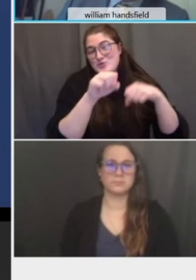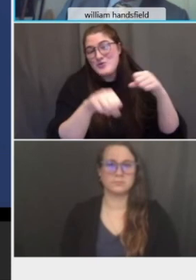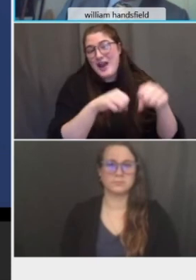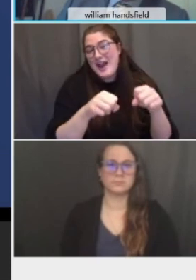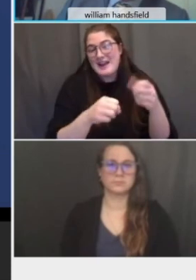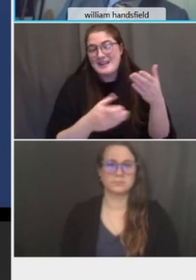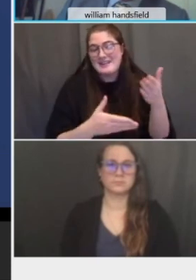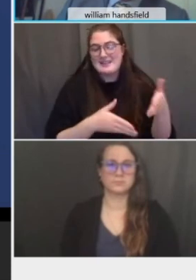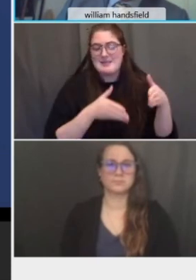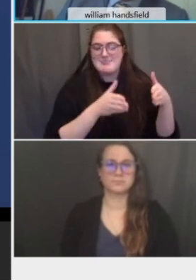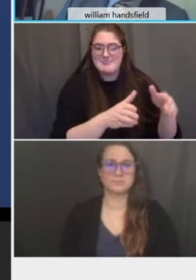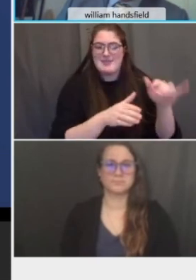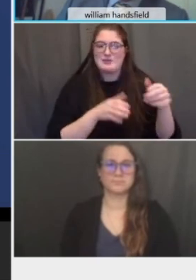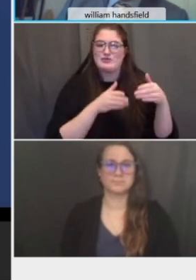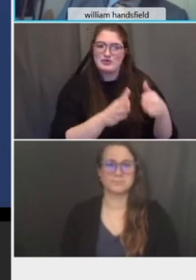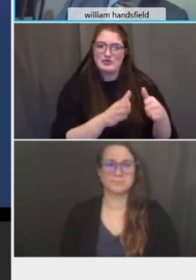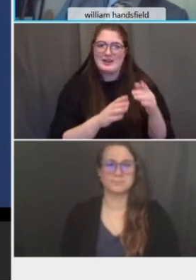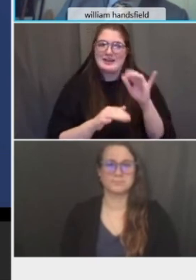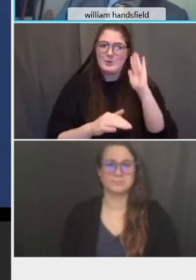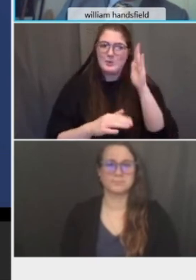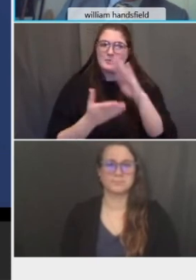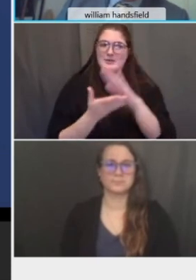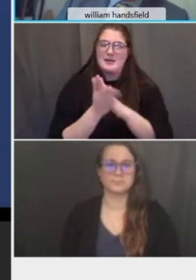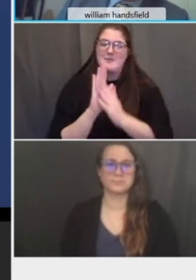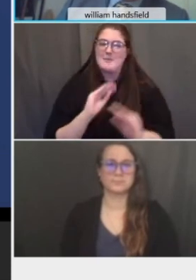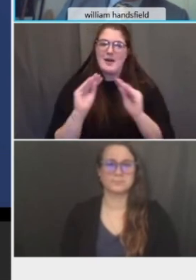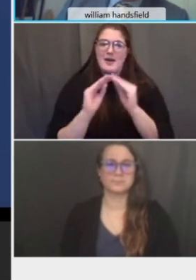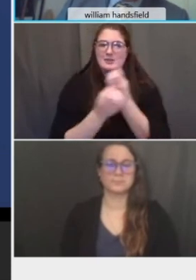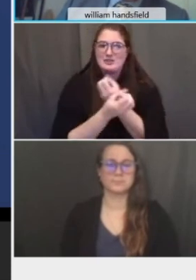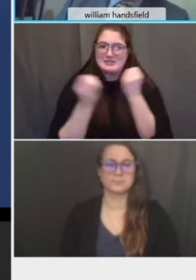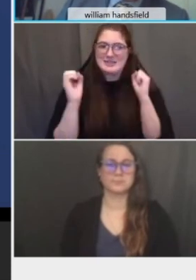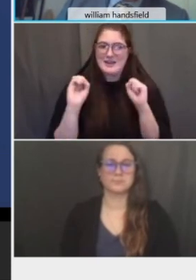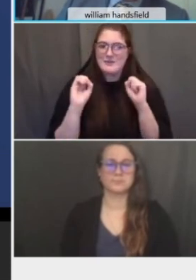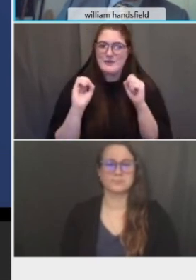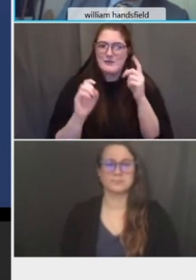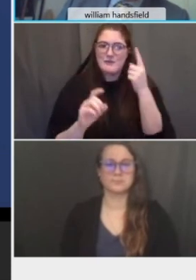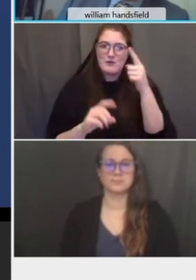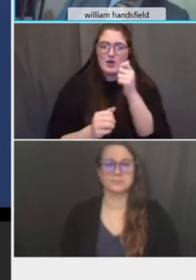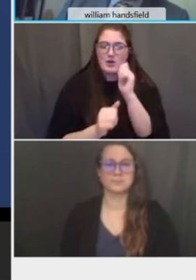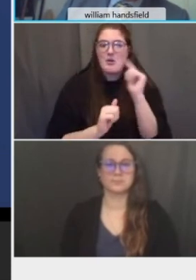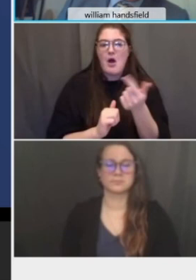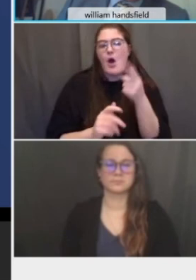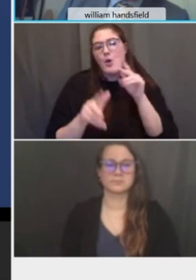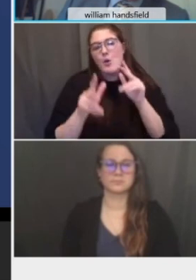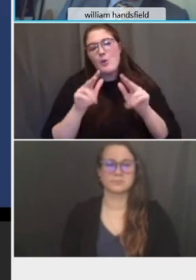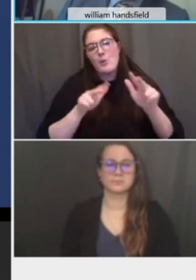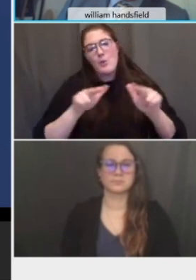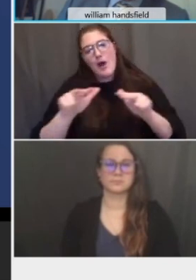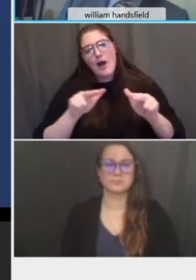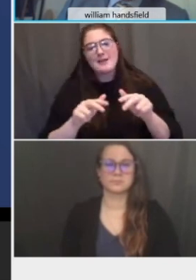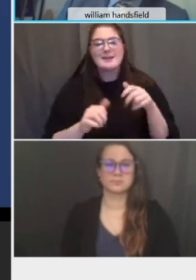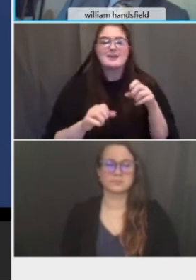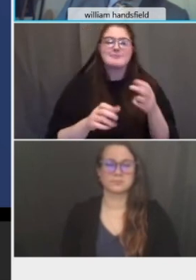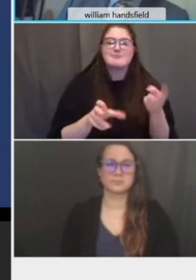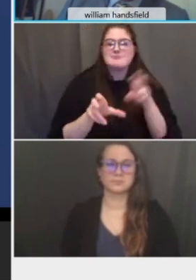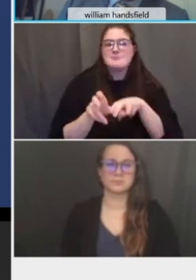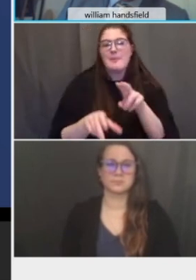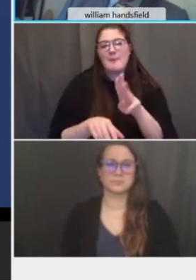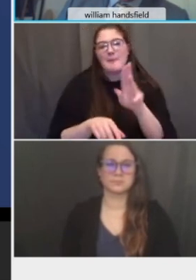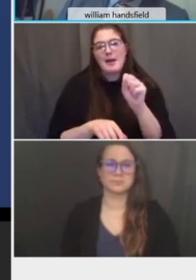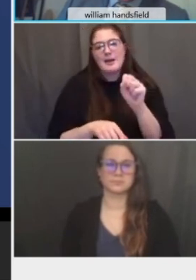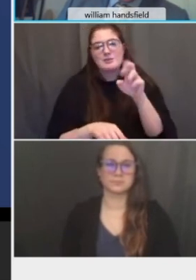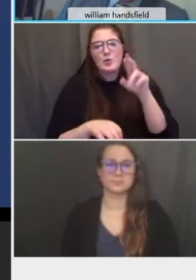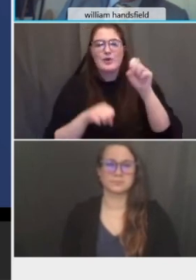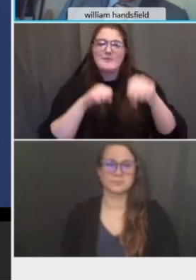it'll be a much safer corridor for everybody who's walking, riding the bus, and riding their bicycles down here. So